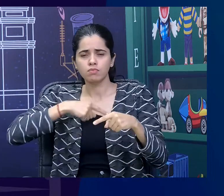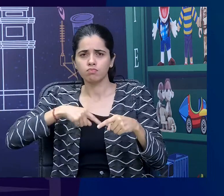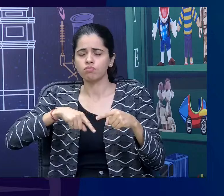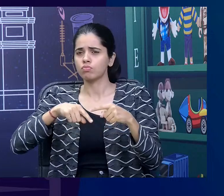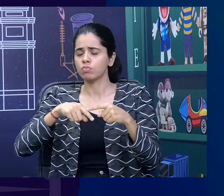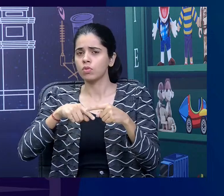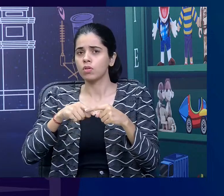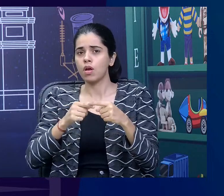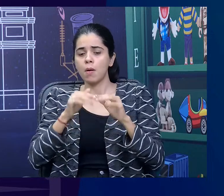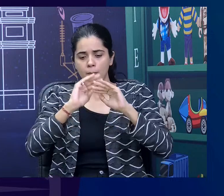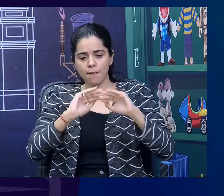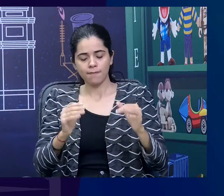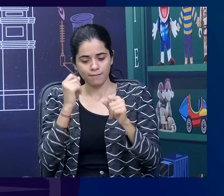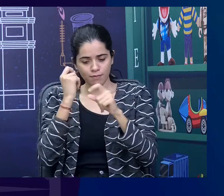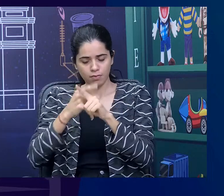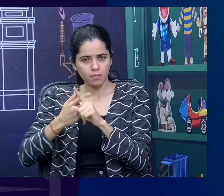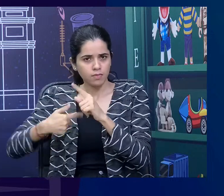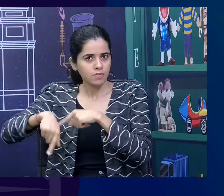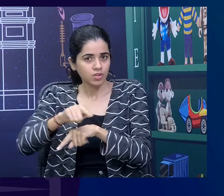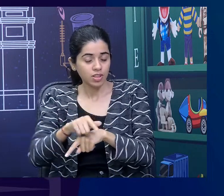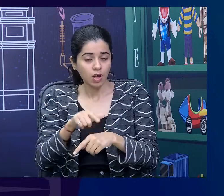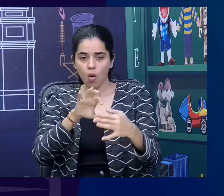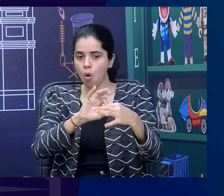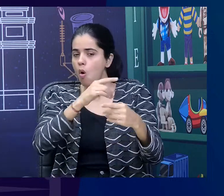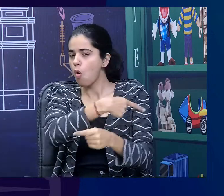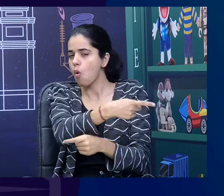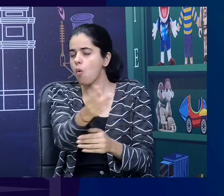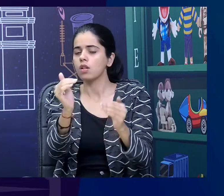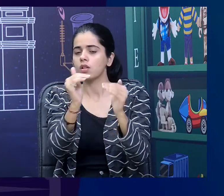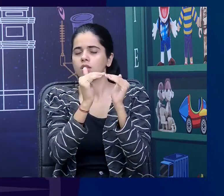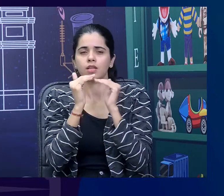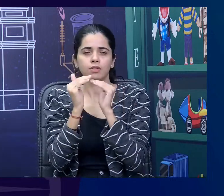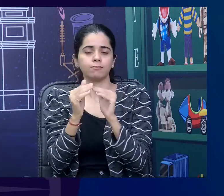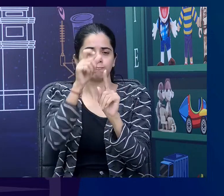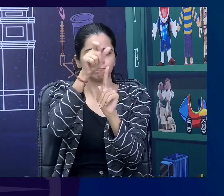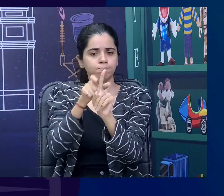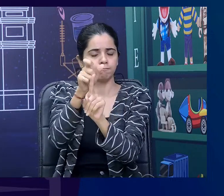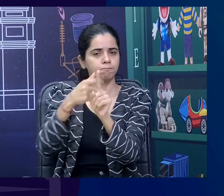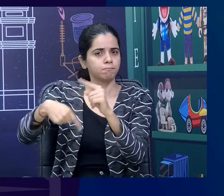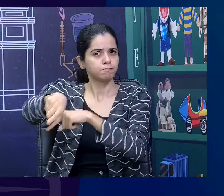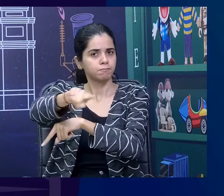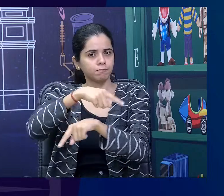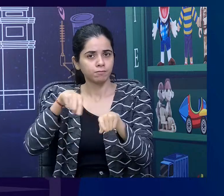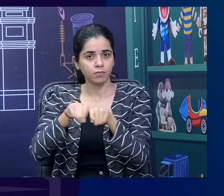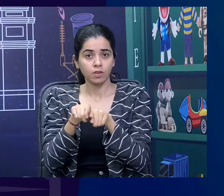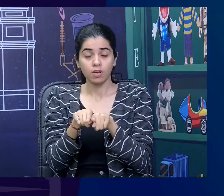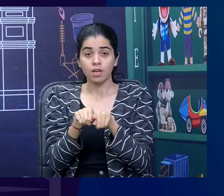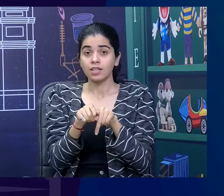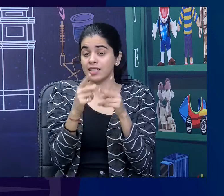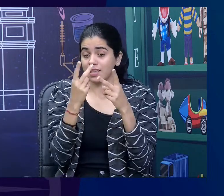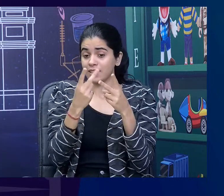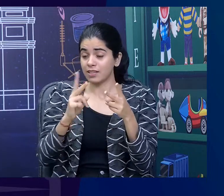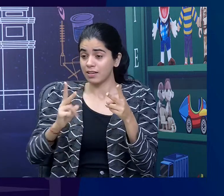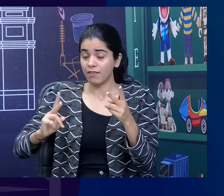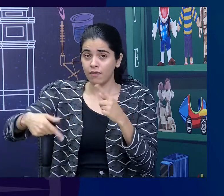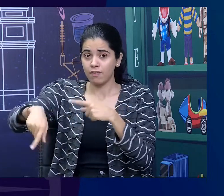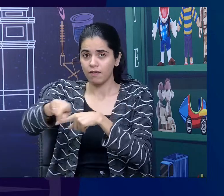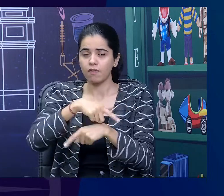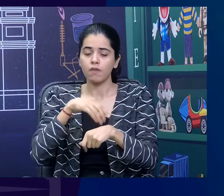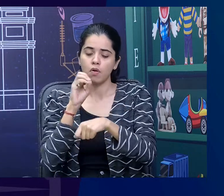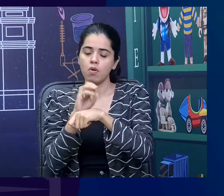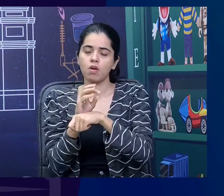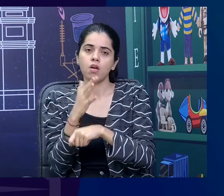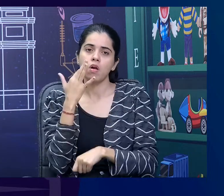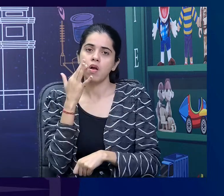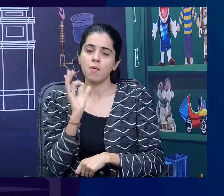that every child matters, yeah, and to really understand whether differentiated instruction is